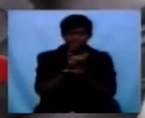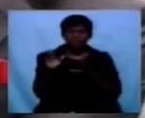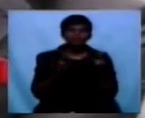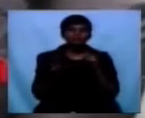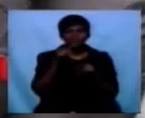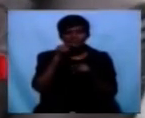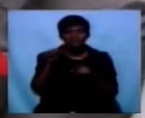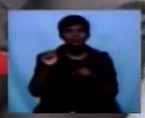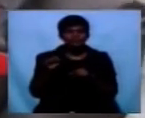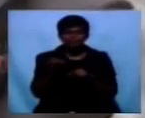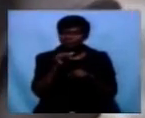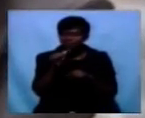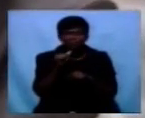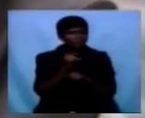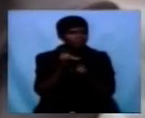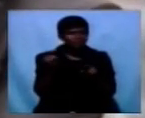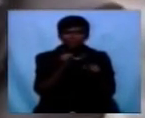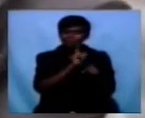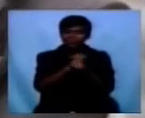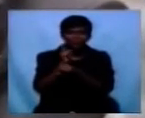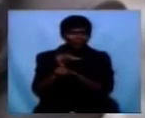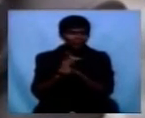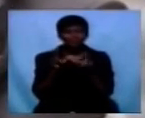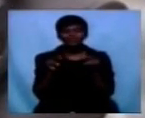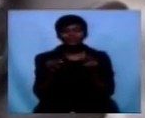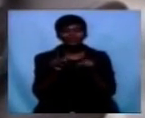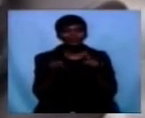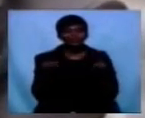say, yes, it is not a mere threat. Unfortunately,